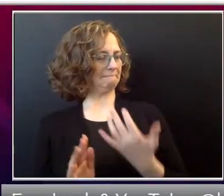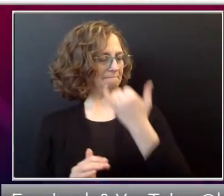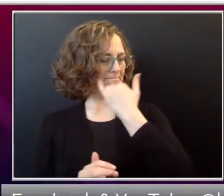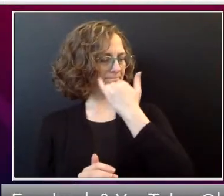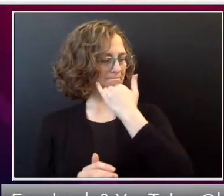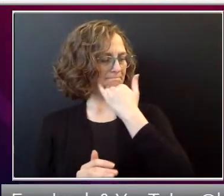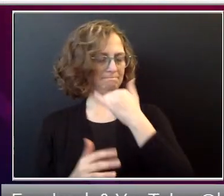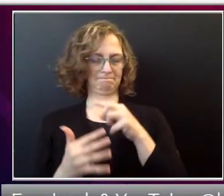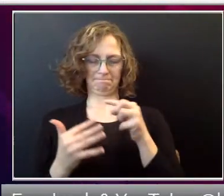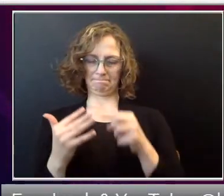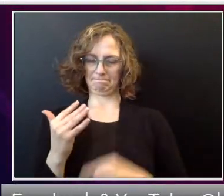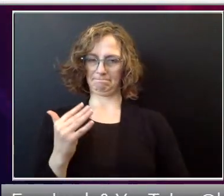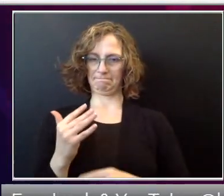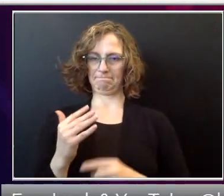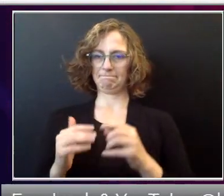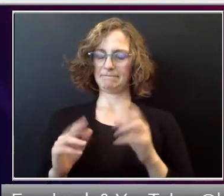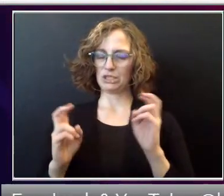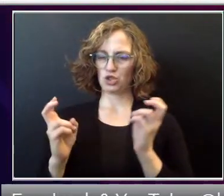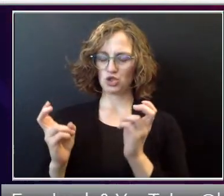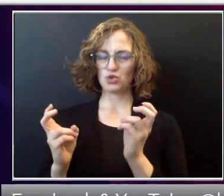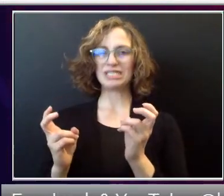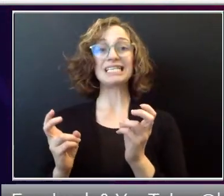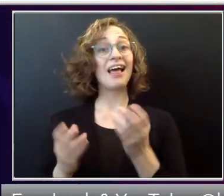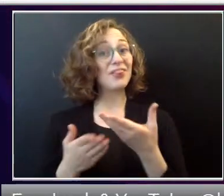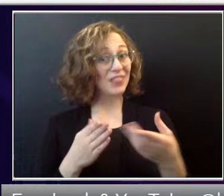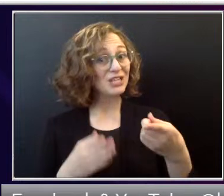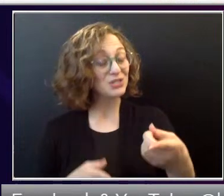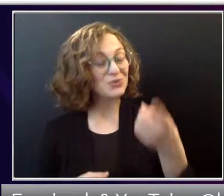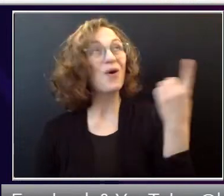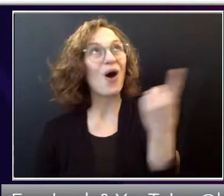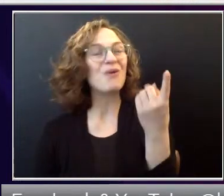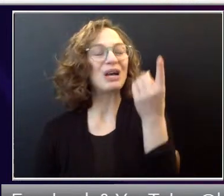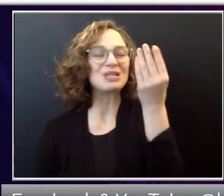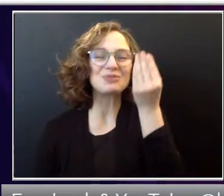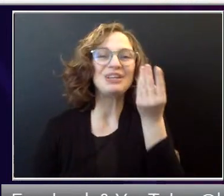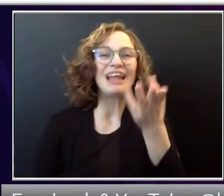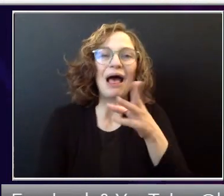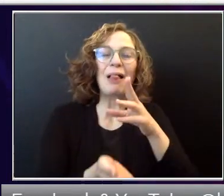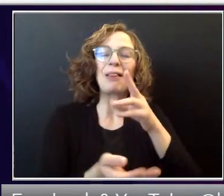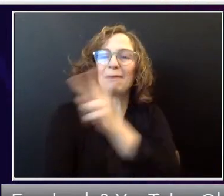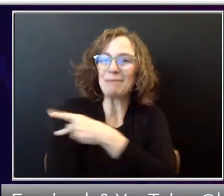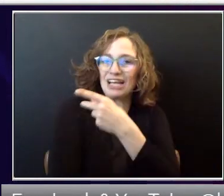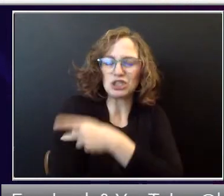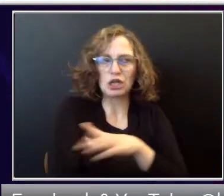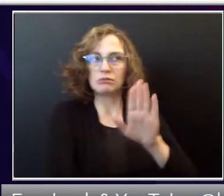would tell a patient to go to the doctor right away for, you put off. Why was that?